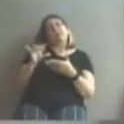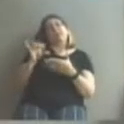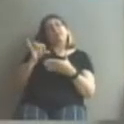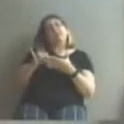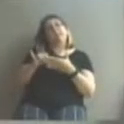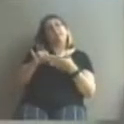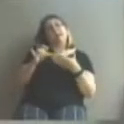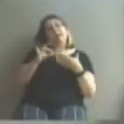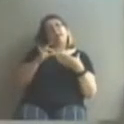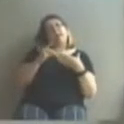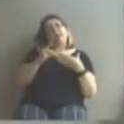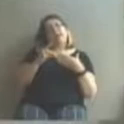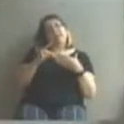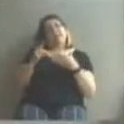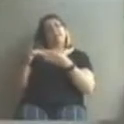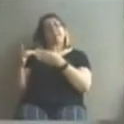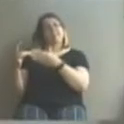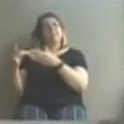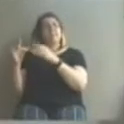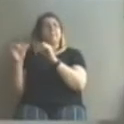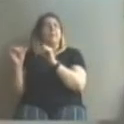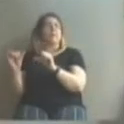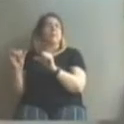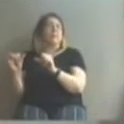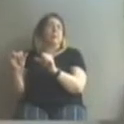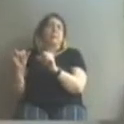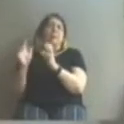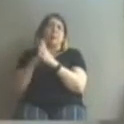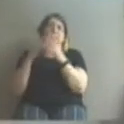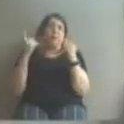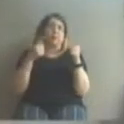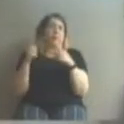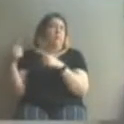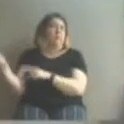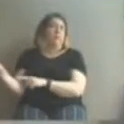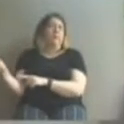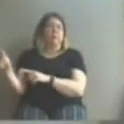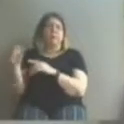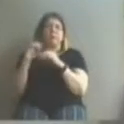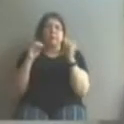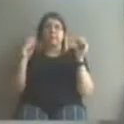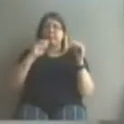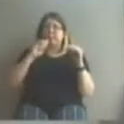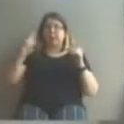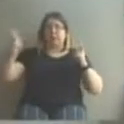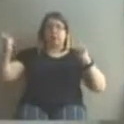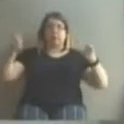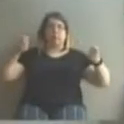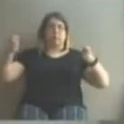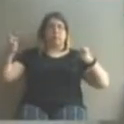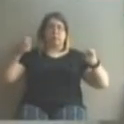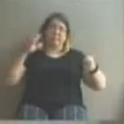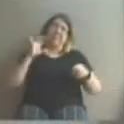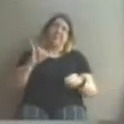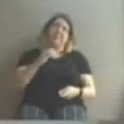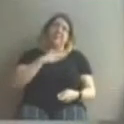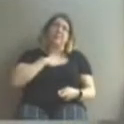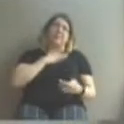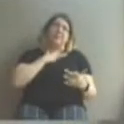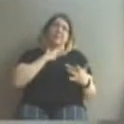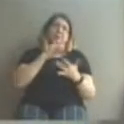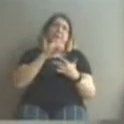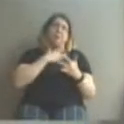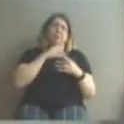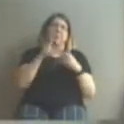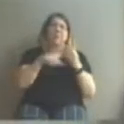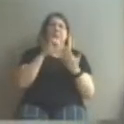a possibility of there being a whole lot going on here that no one is really in control of. So that's my biggest concern